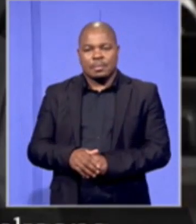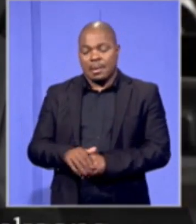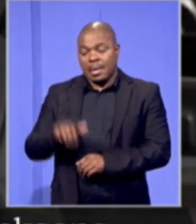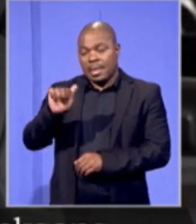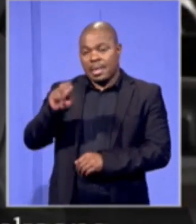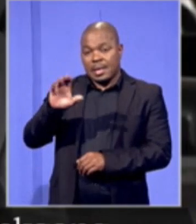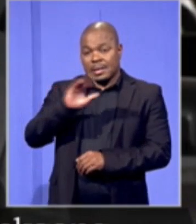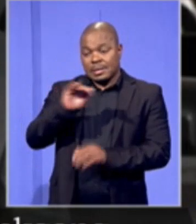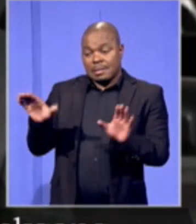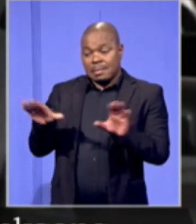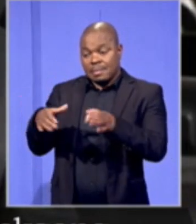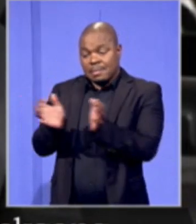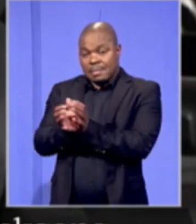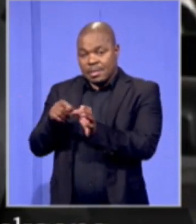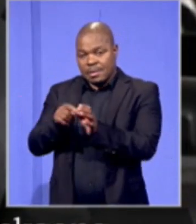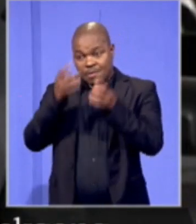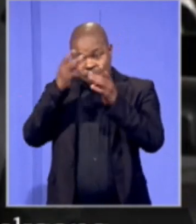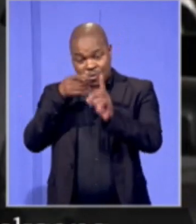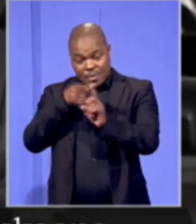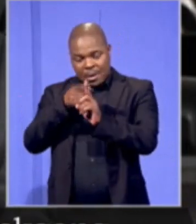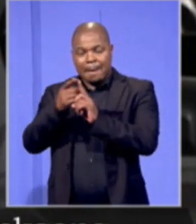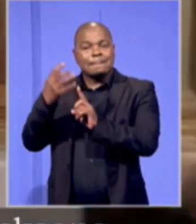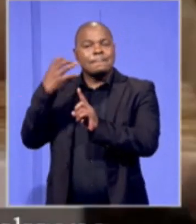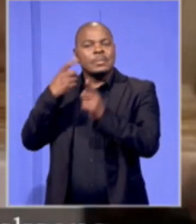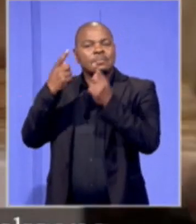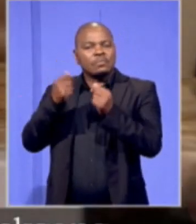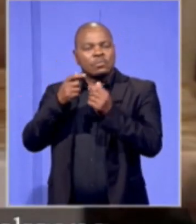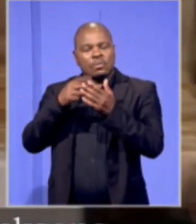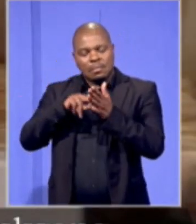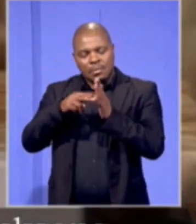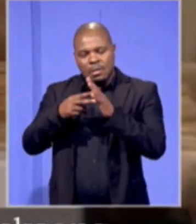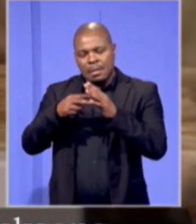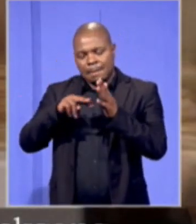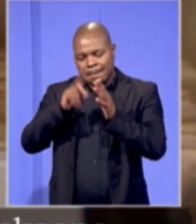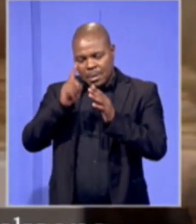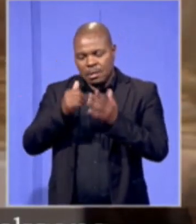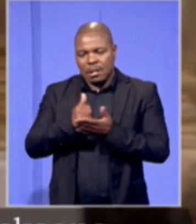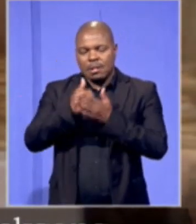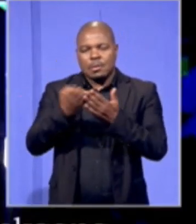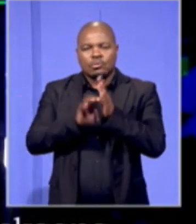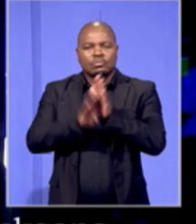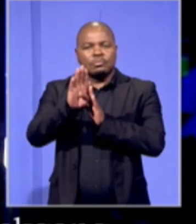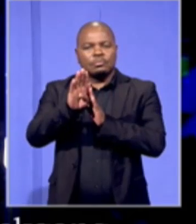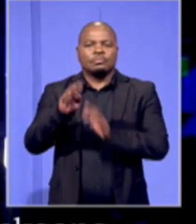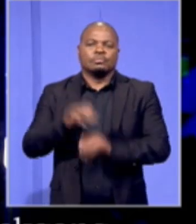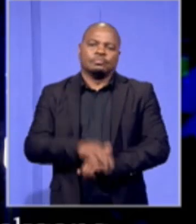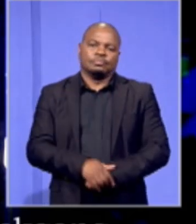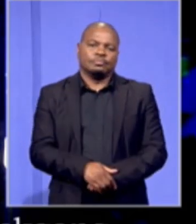ANC e laetse letona la ditjhelete ho rala maano a tla ba le kabelo kgolong ya moruo.